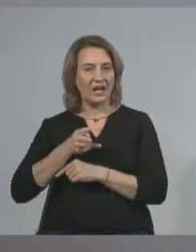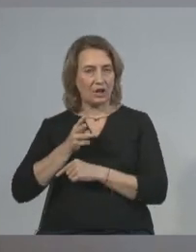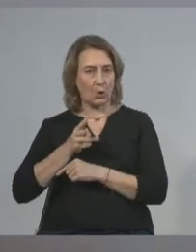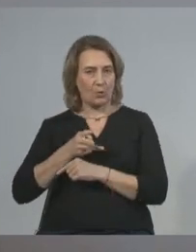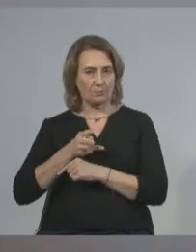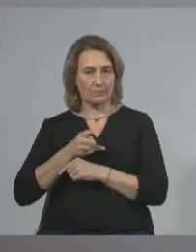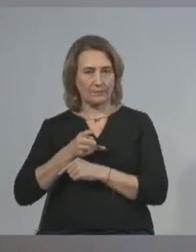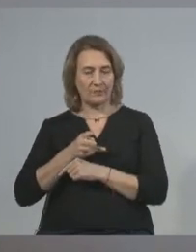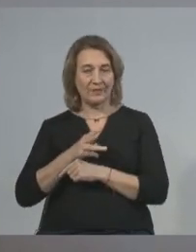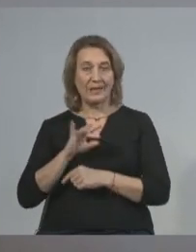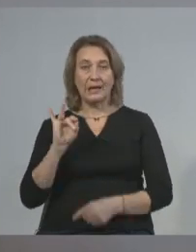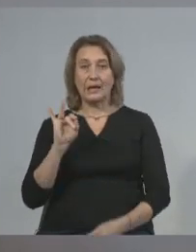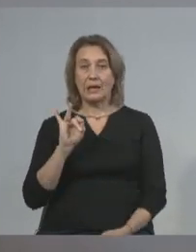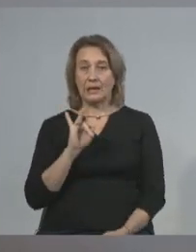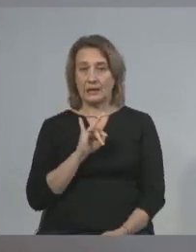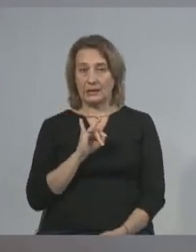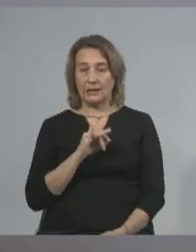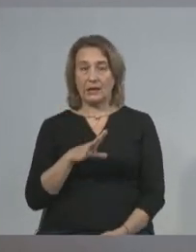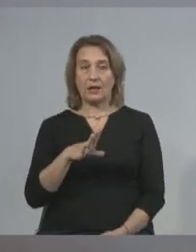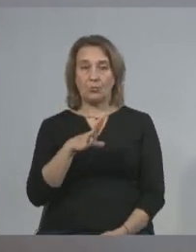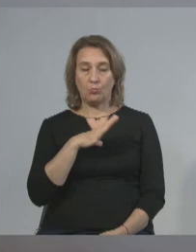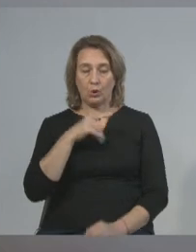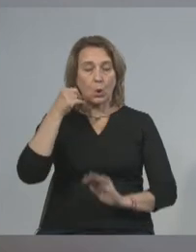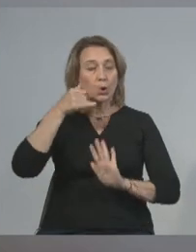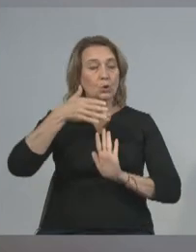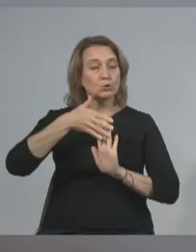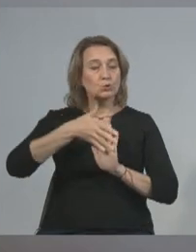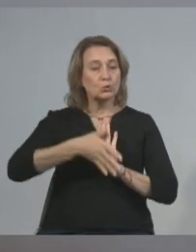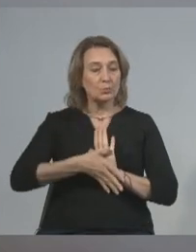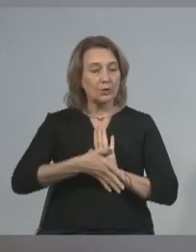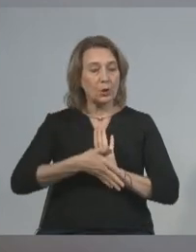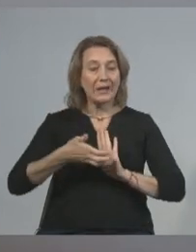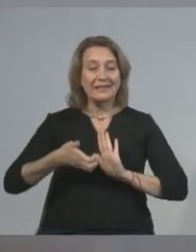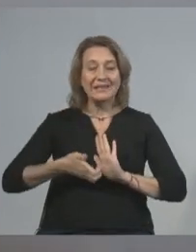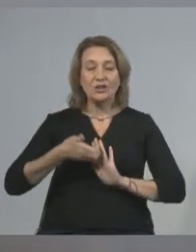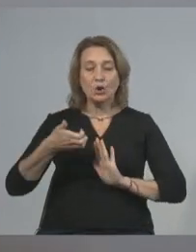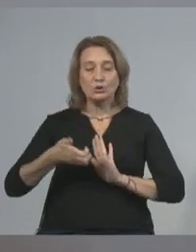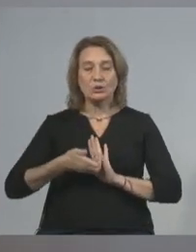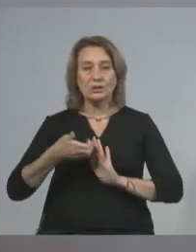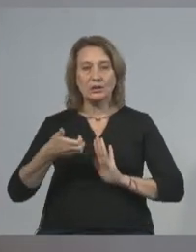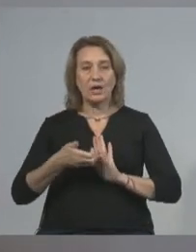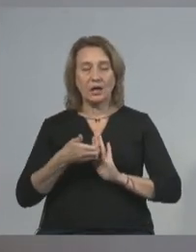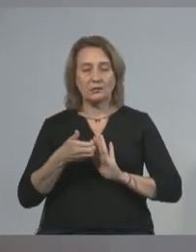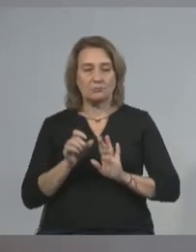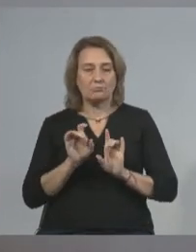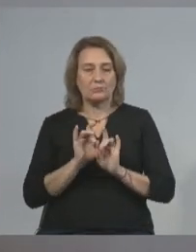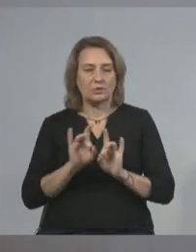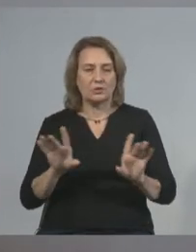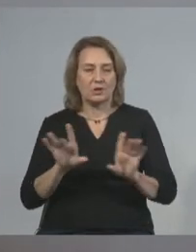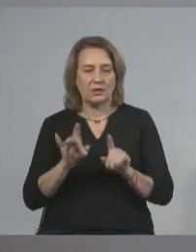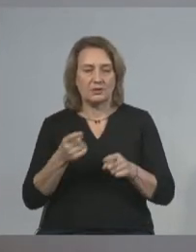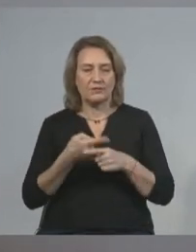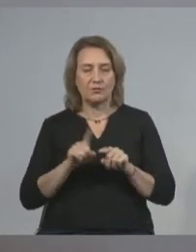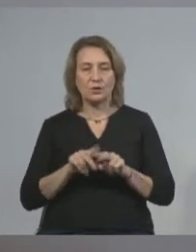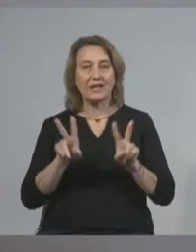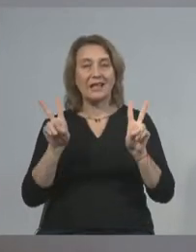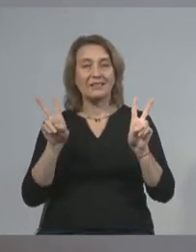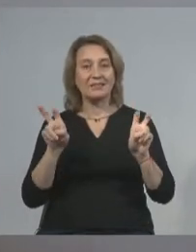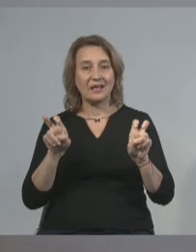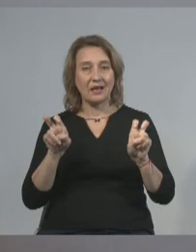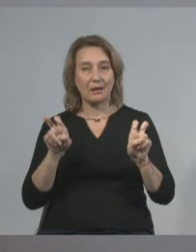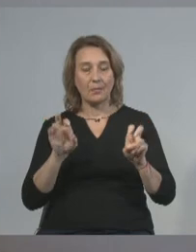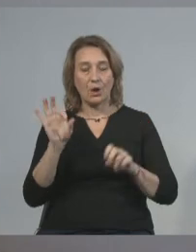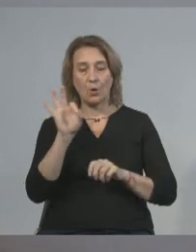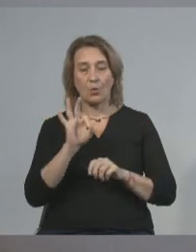regarding this issue and very important there is a lot of unethical uh reporting on sensitive cases in